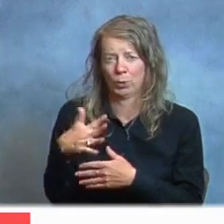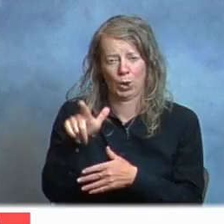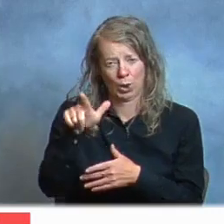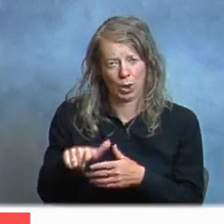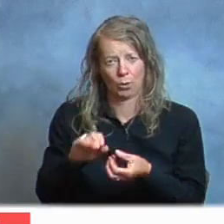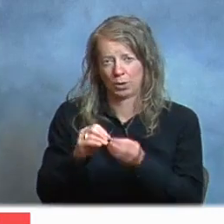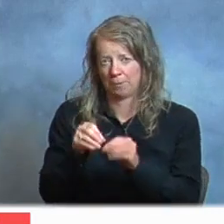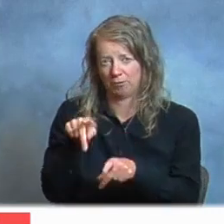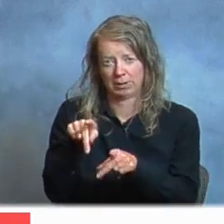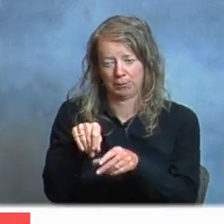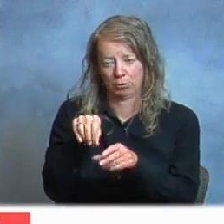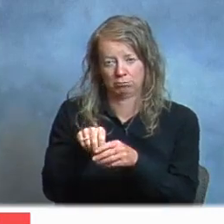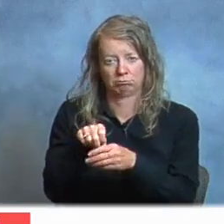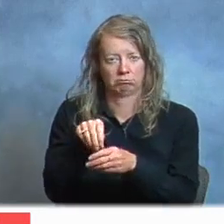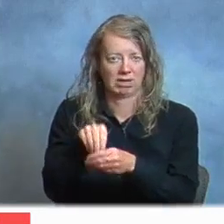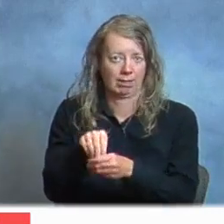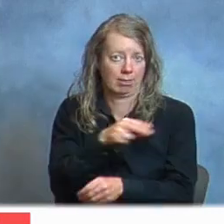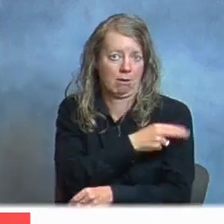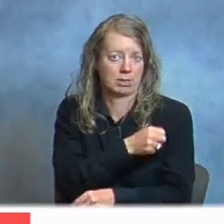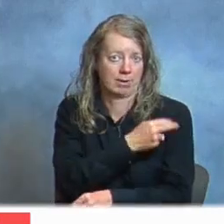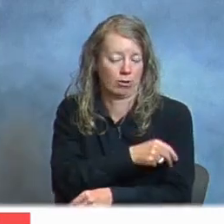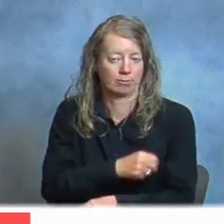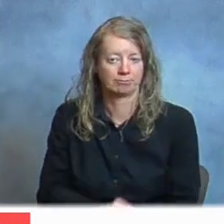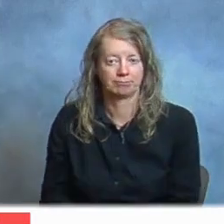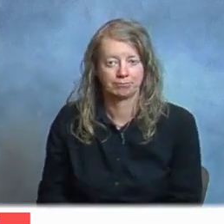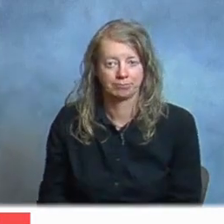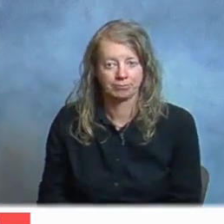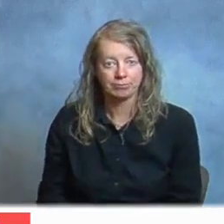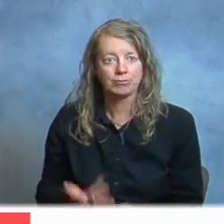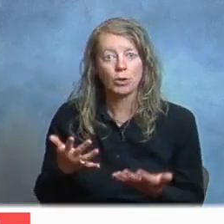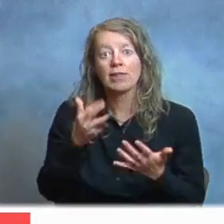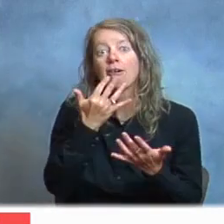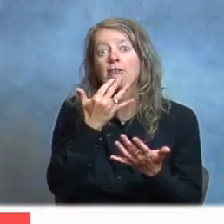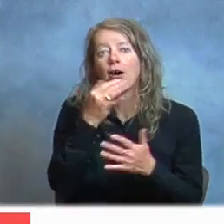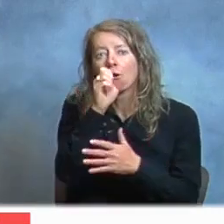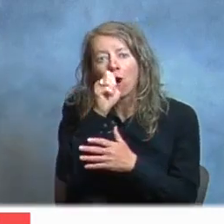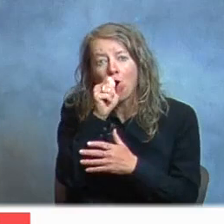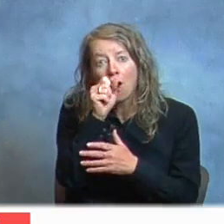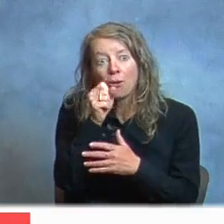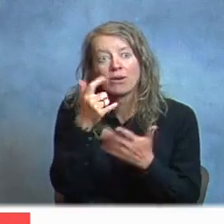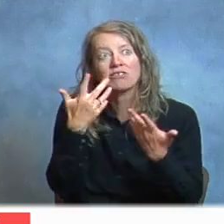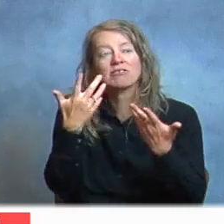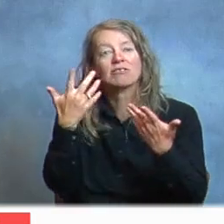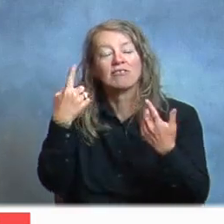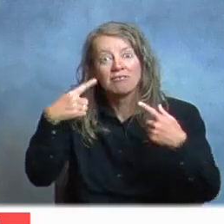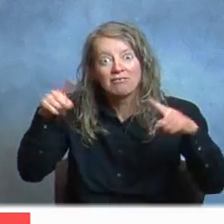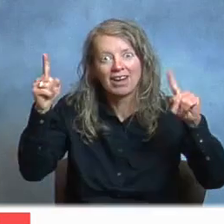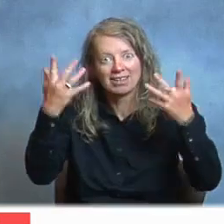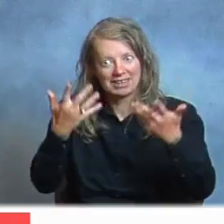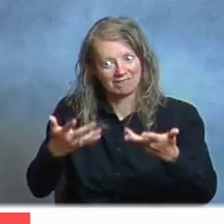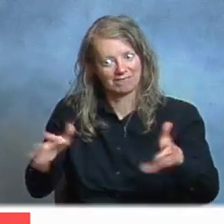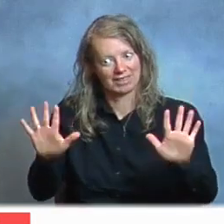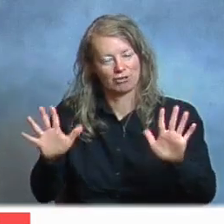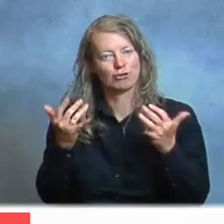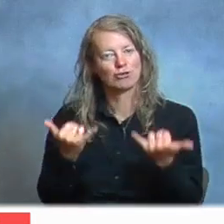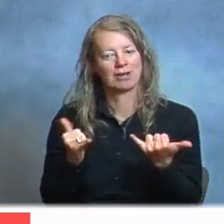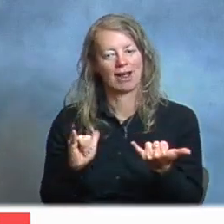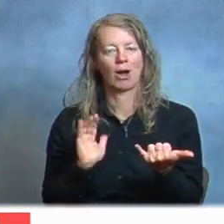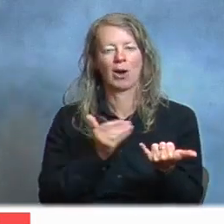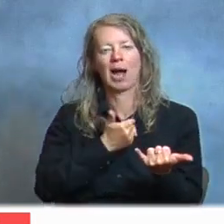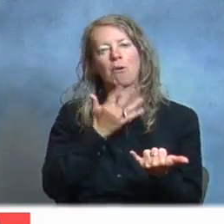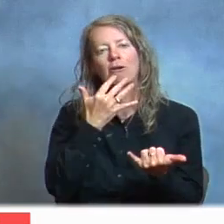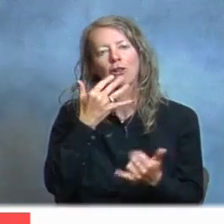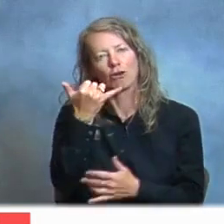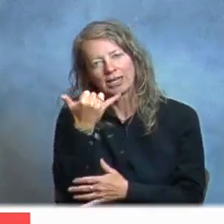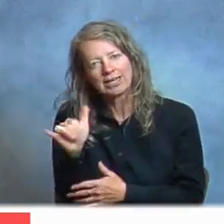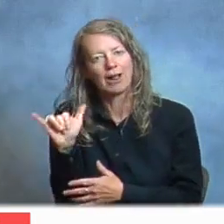So finally saw ourselves get out of that orange and now in that yellow zone for the